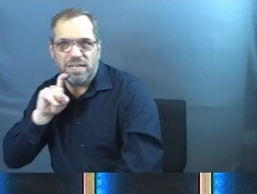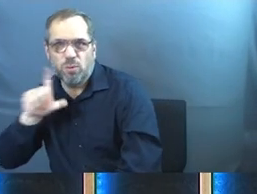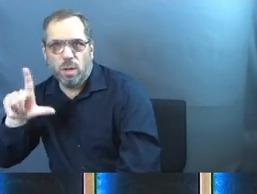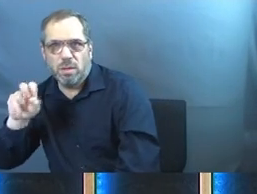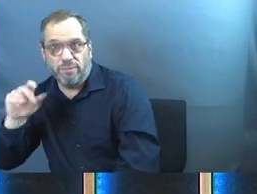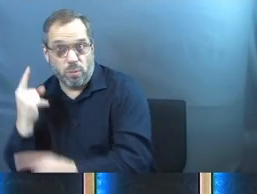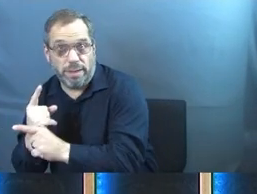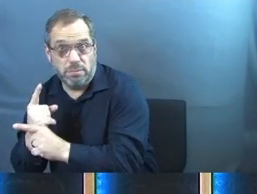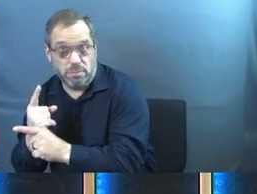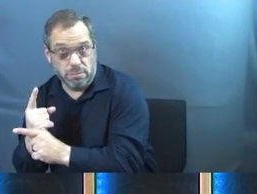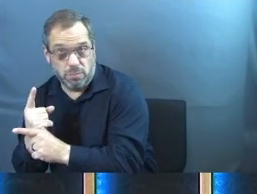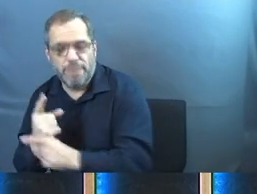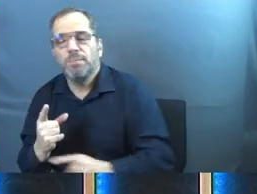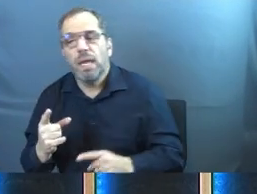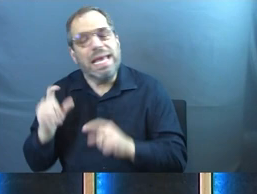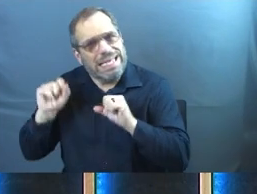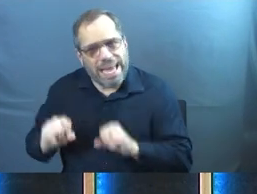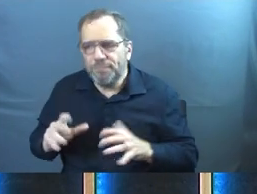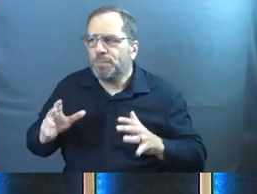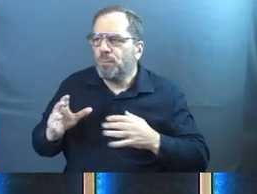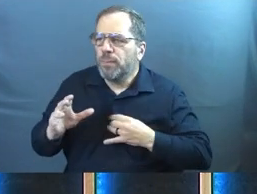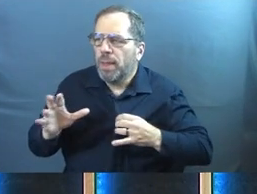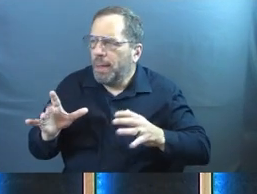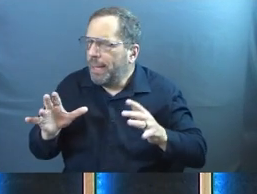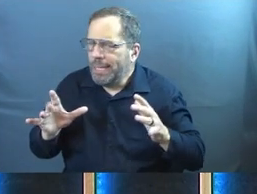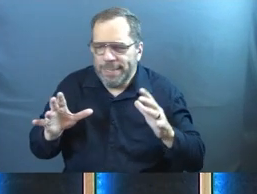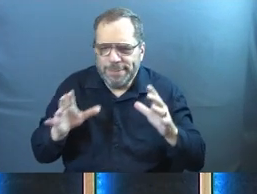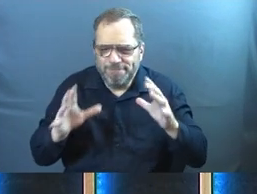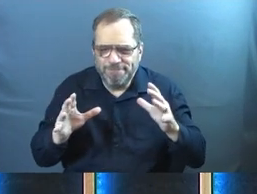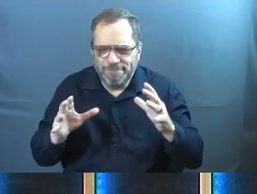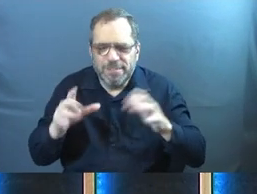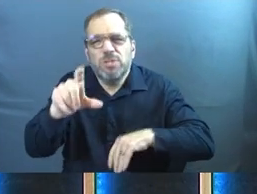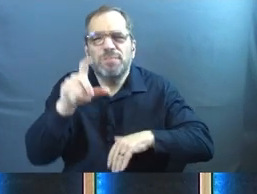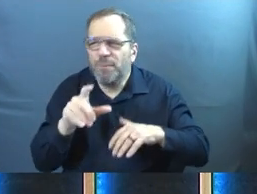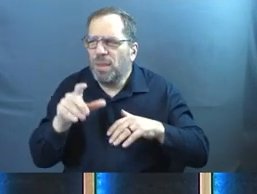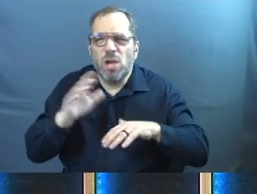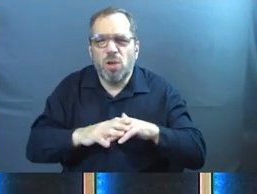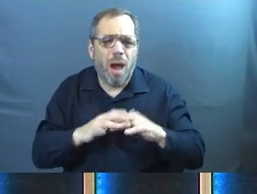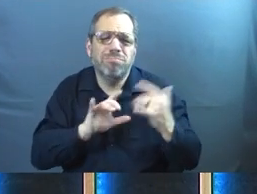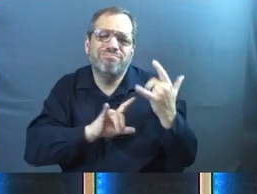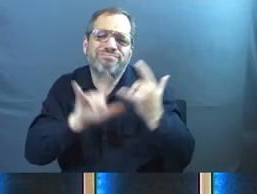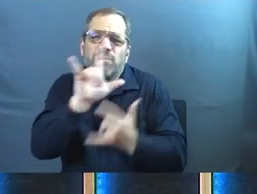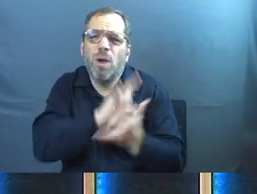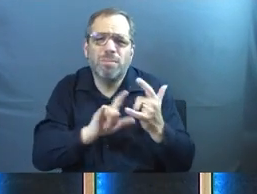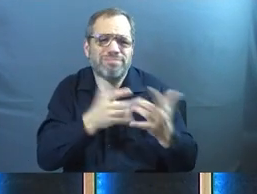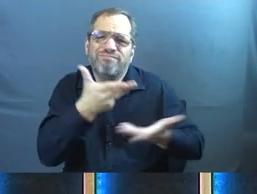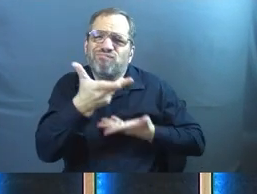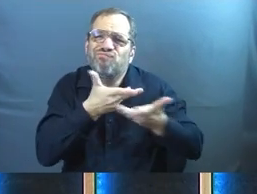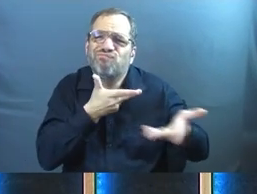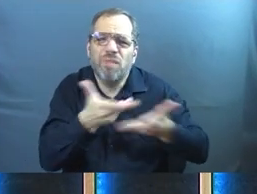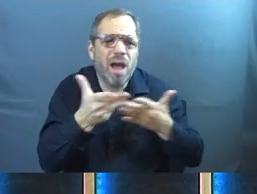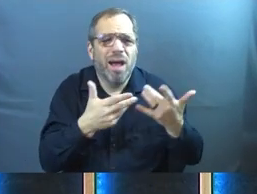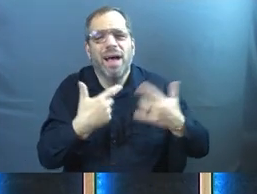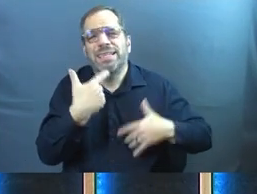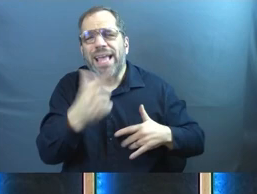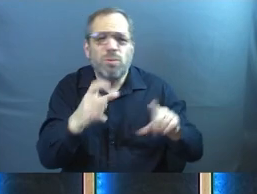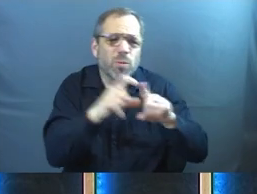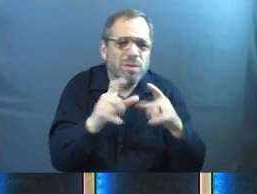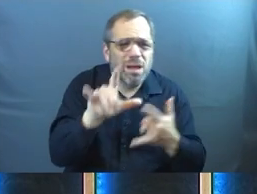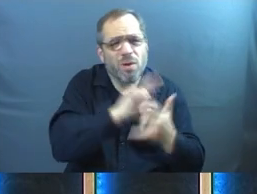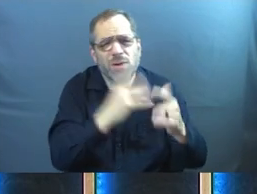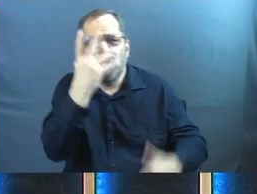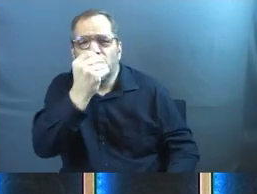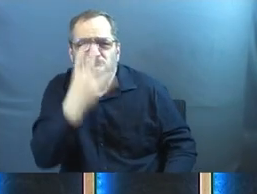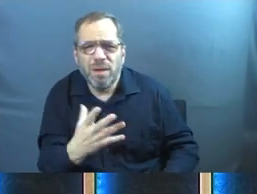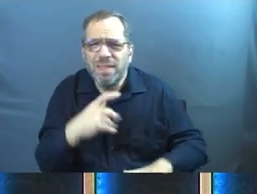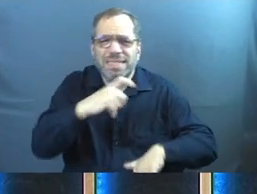yes? It can be. I mean, there's many times you're having a romantic conversation. You're saying romantic words to each other.